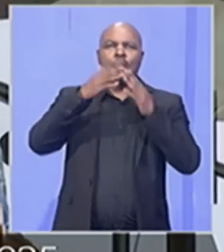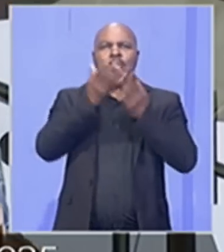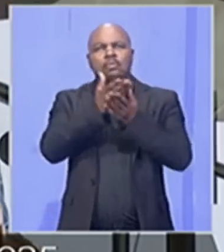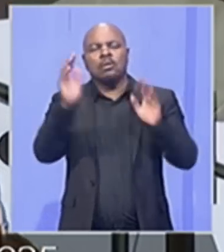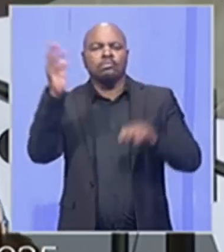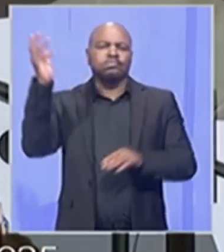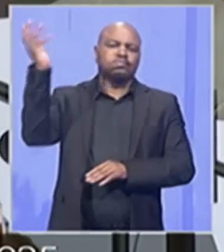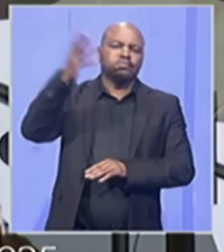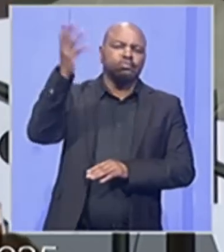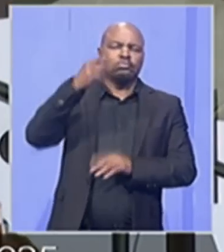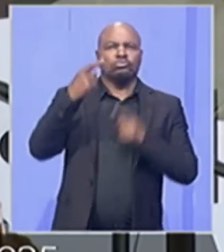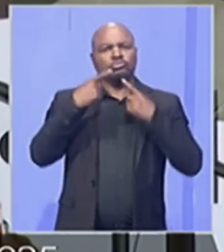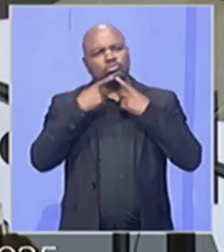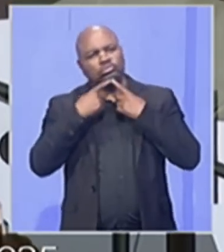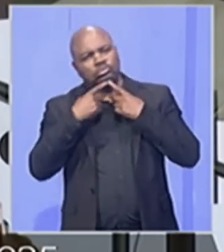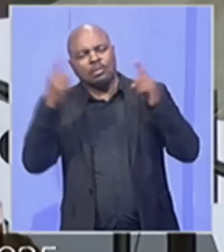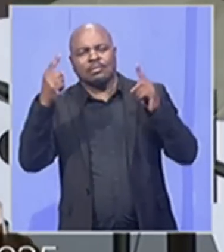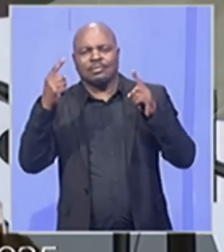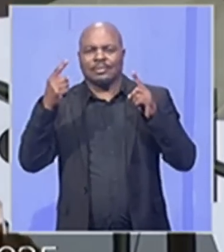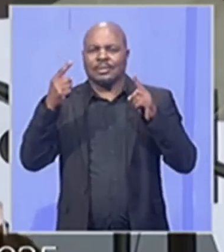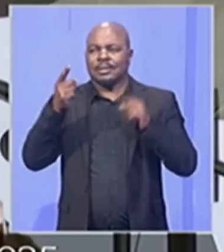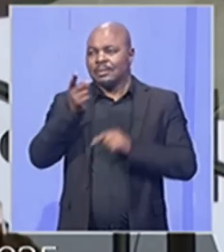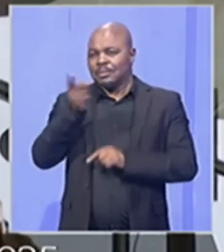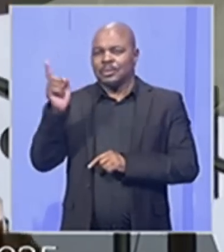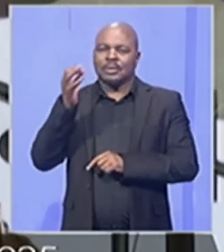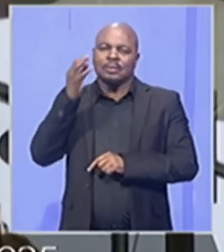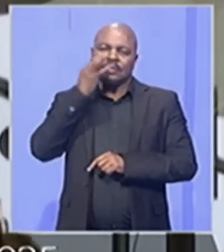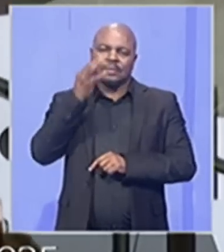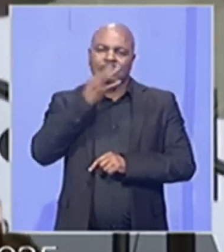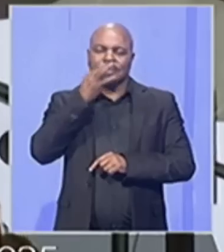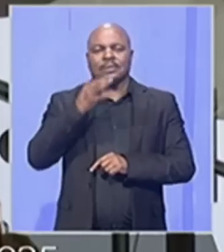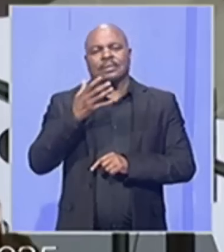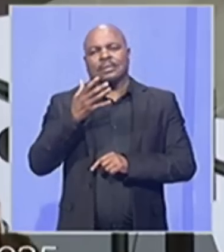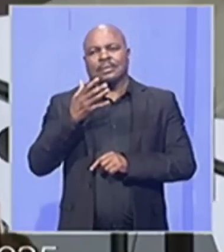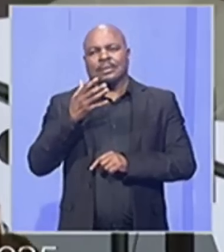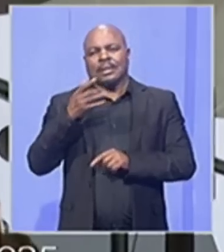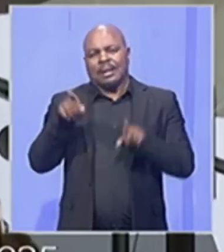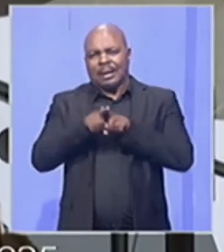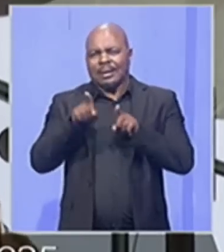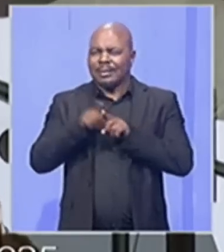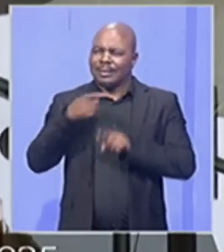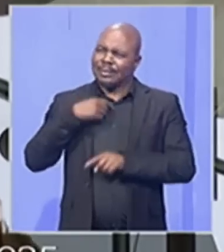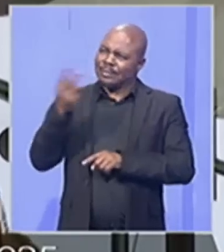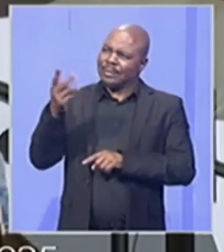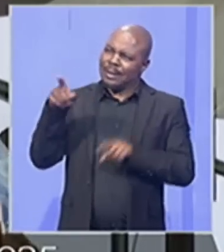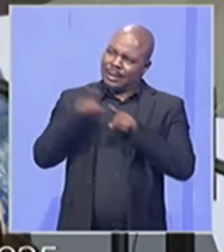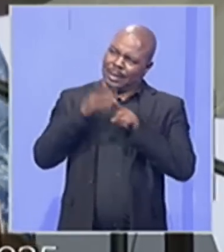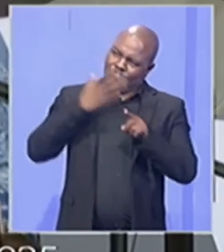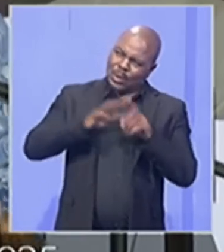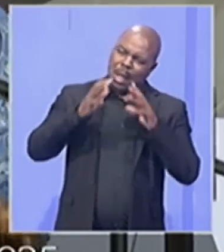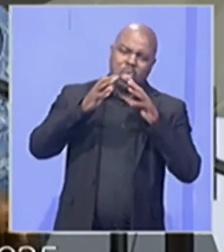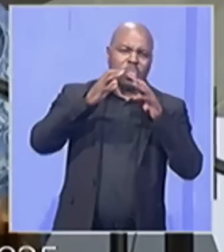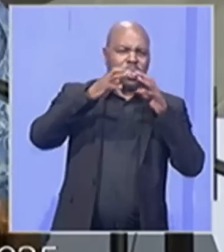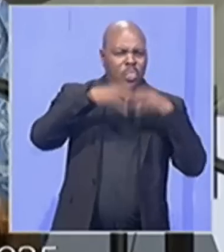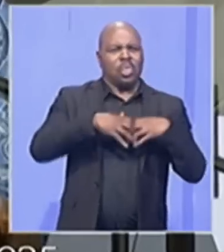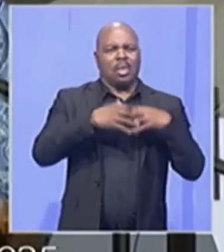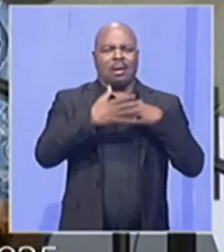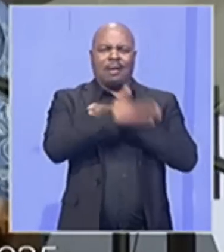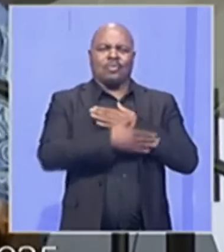make statements that almost contribute to breaking our nation. And we